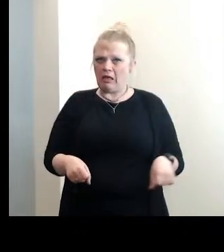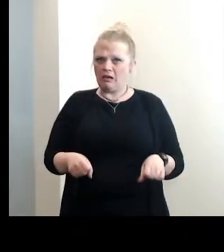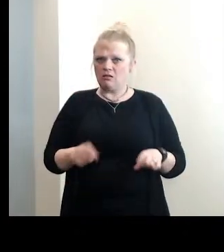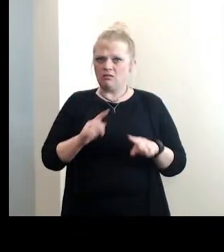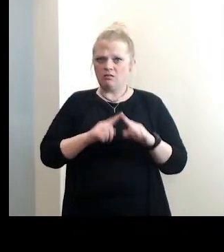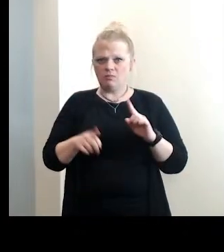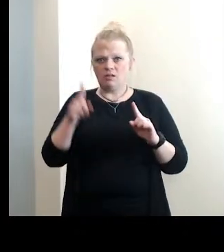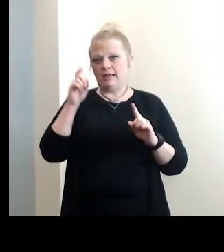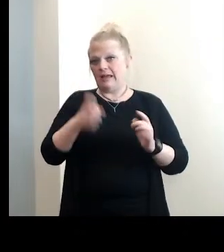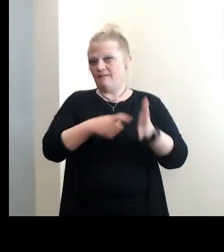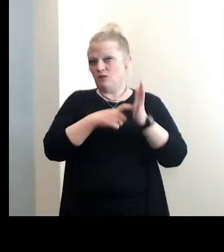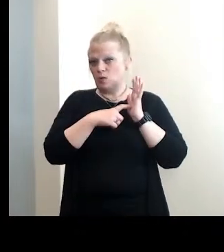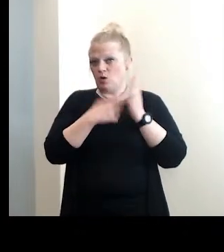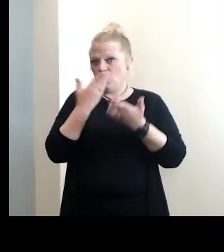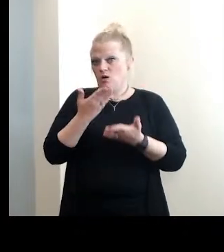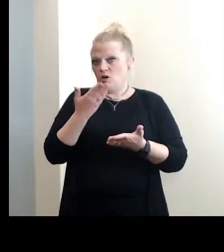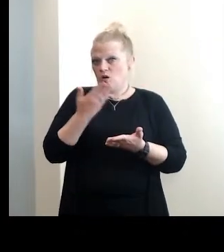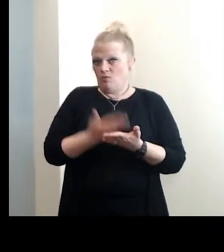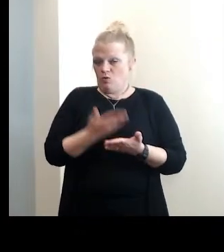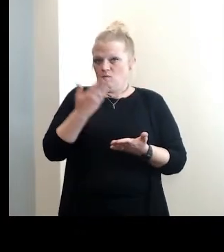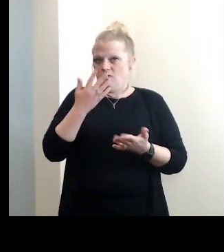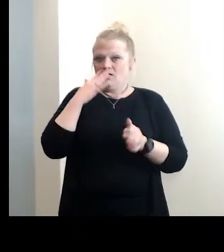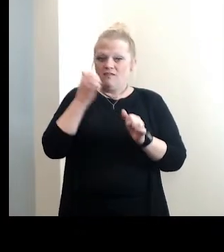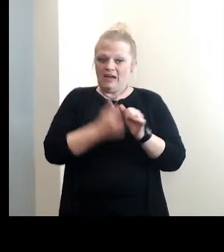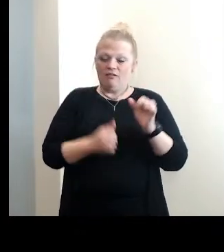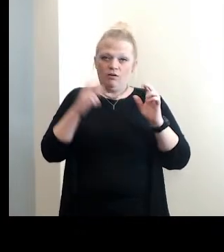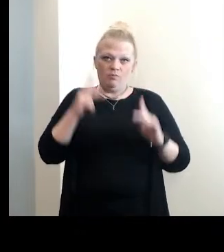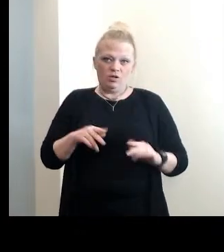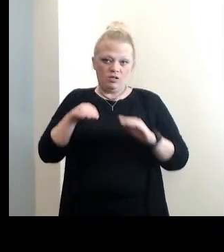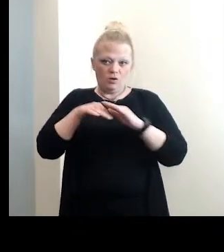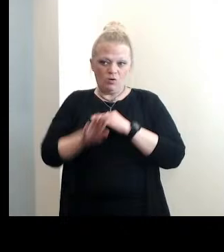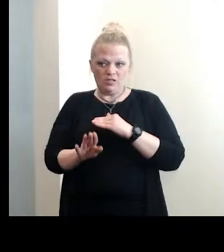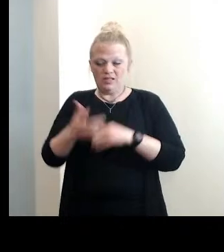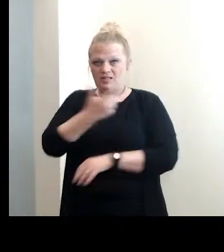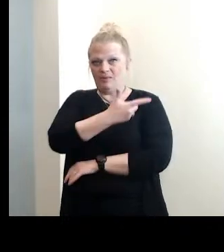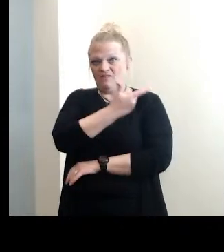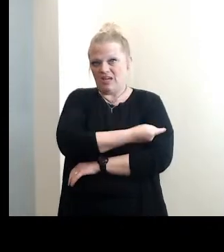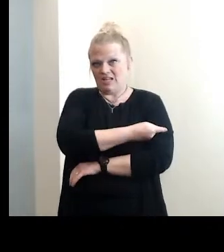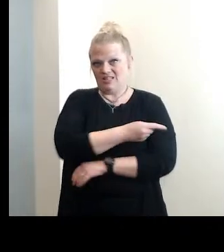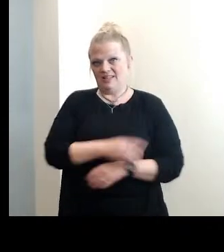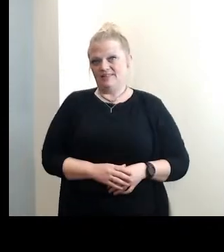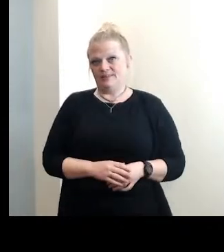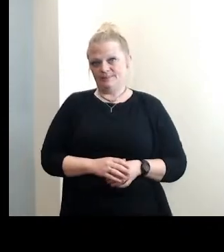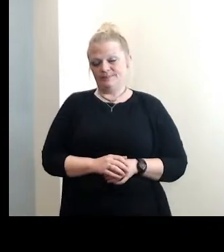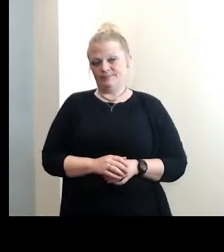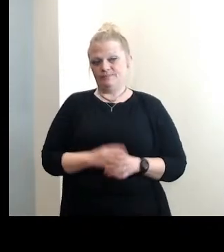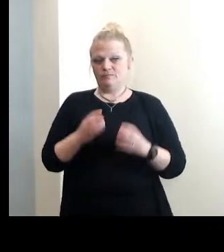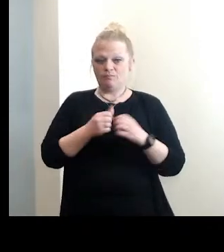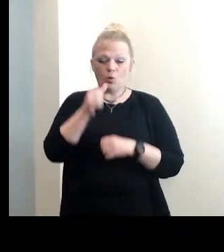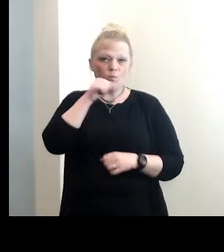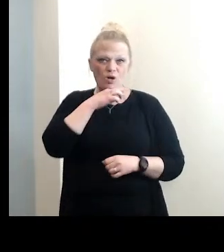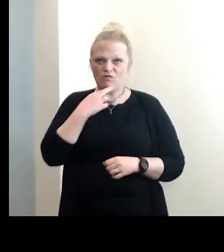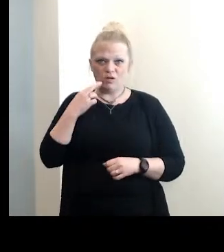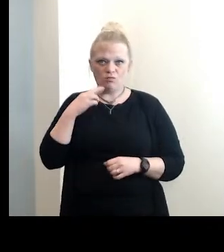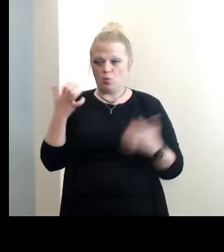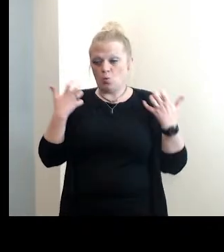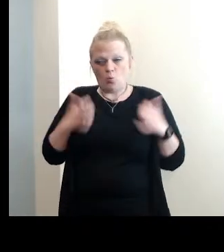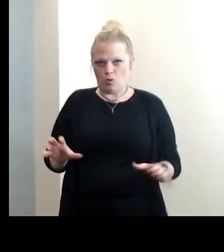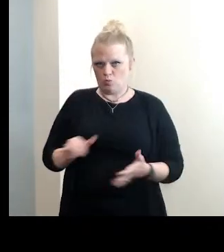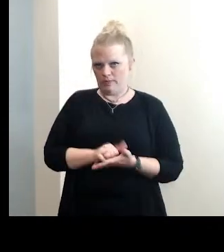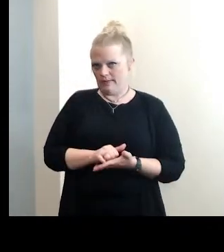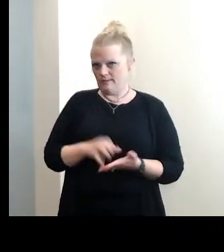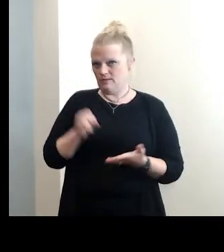they have to require proof of every person who comes in to be vaccinated. Most bars and restaurants don't want to do